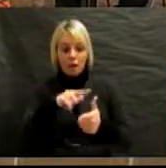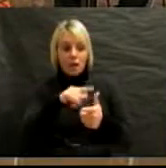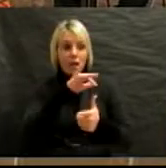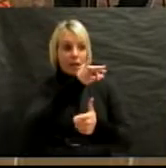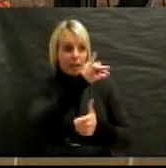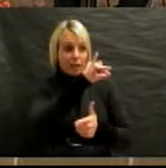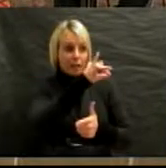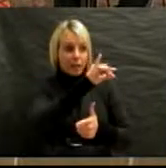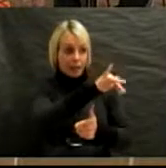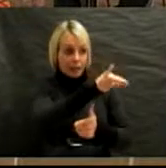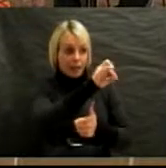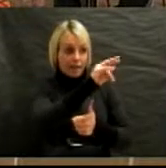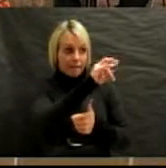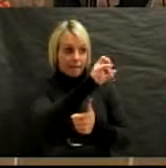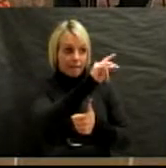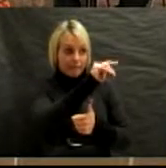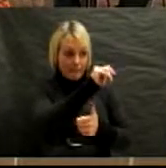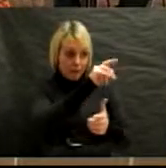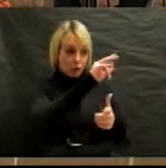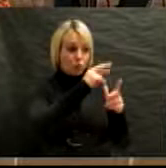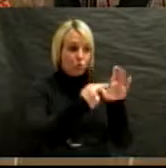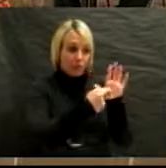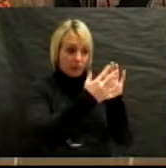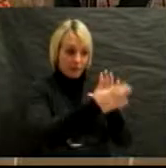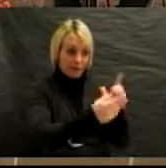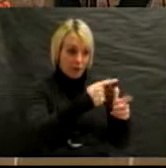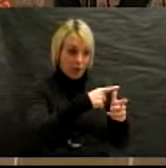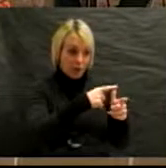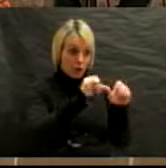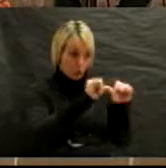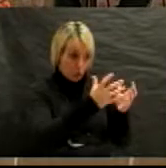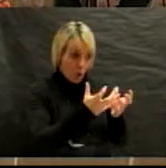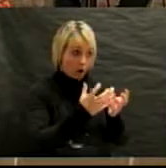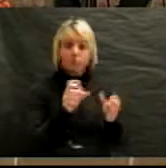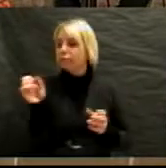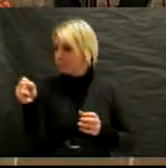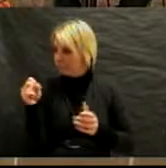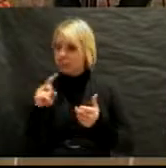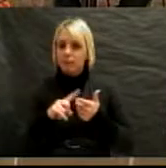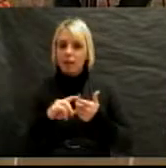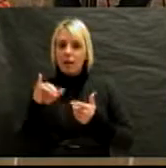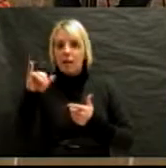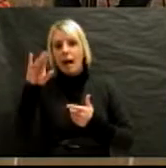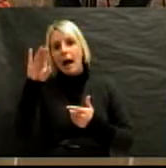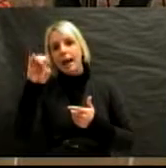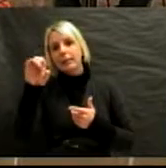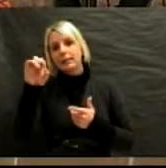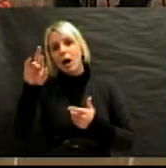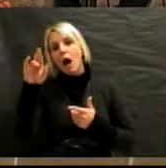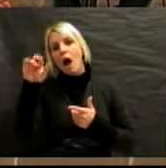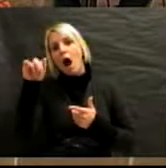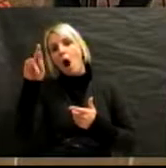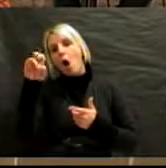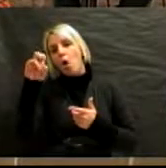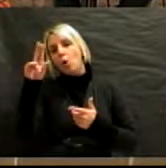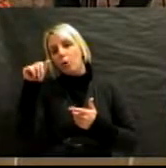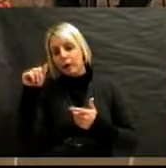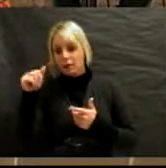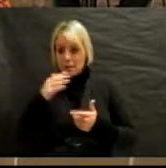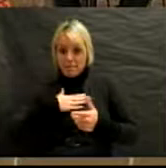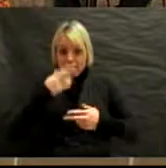on in that? Okay. The ice arena has my name on it. I would not mind